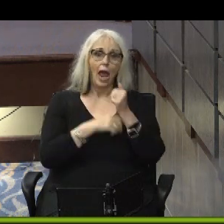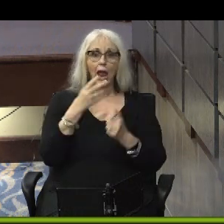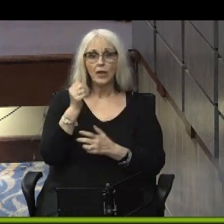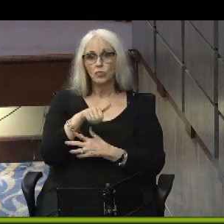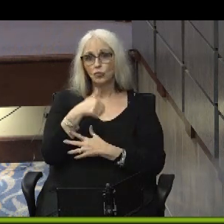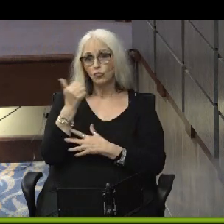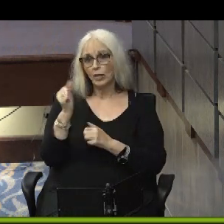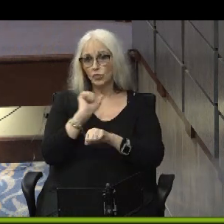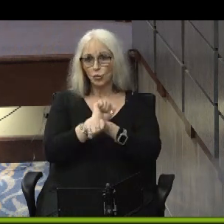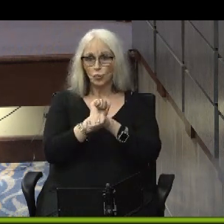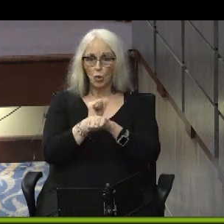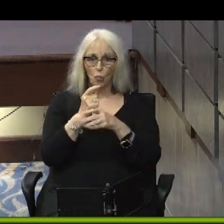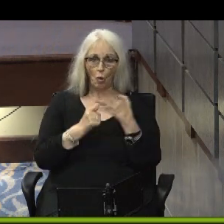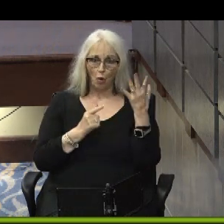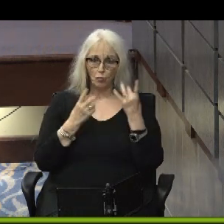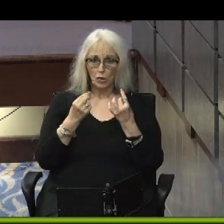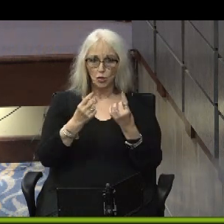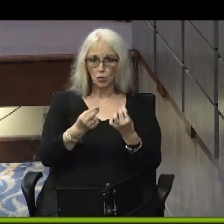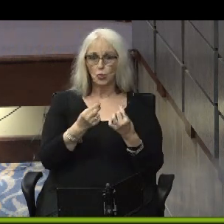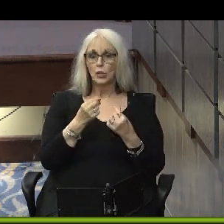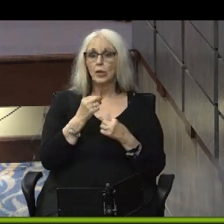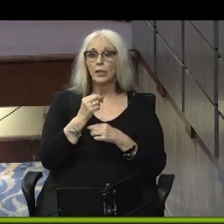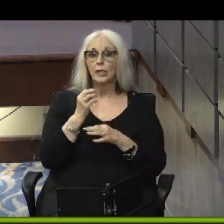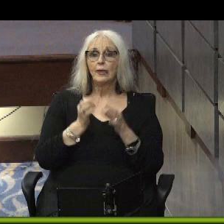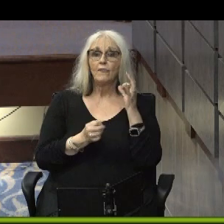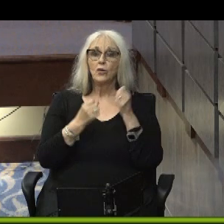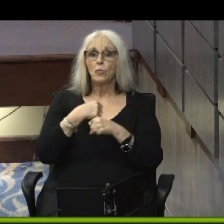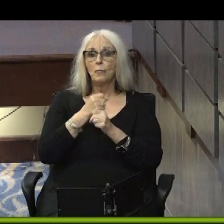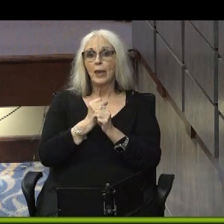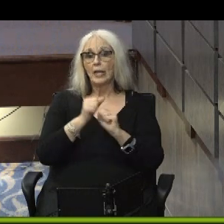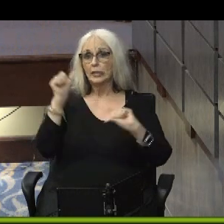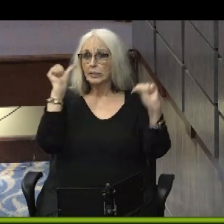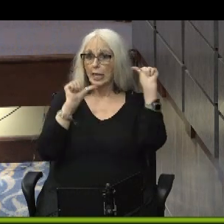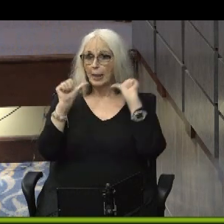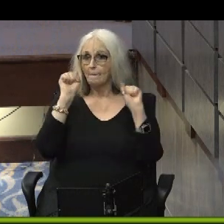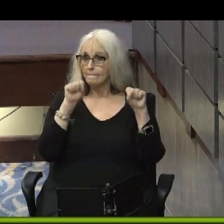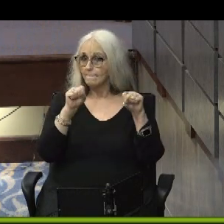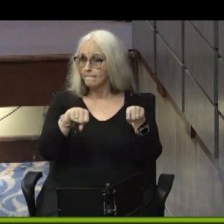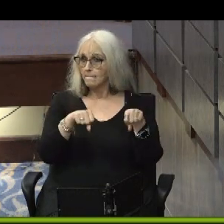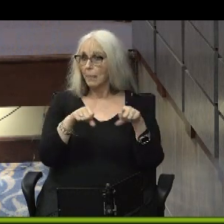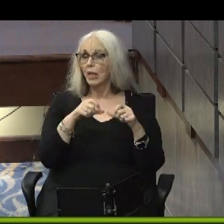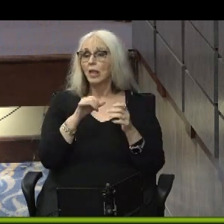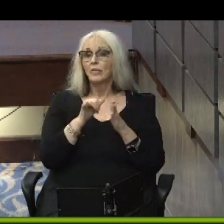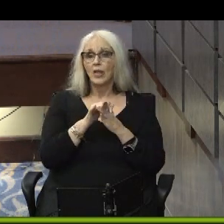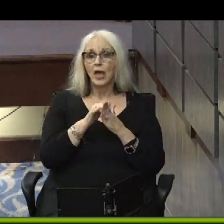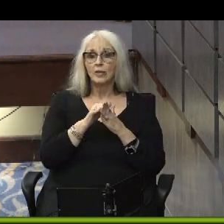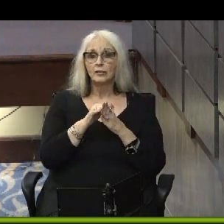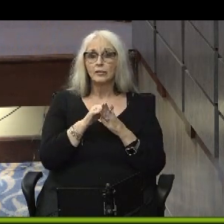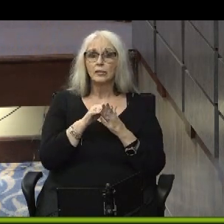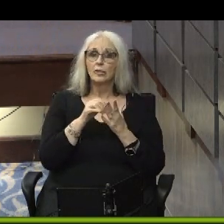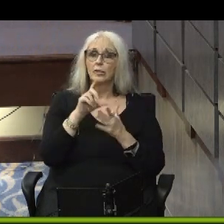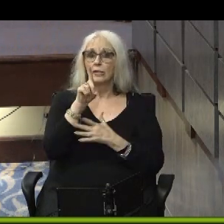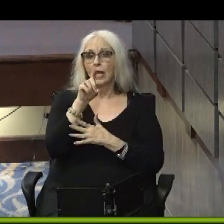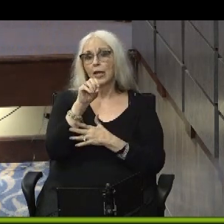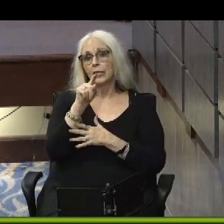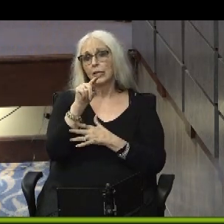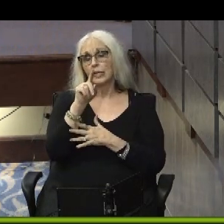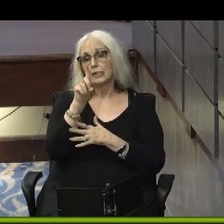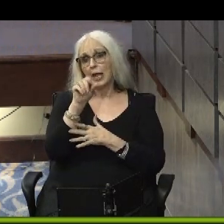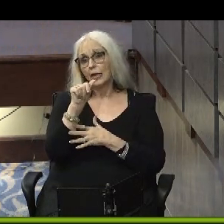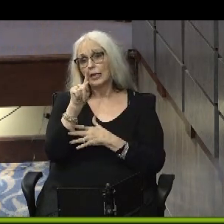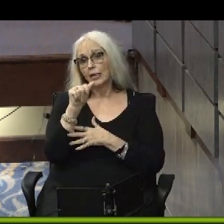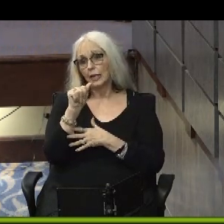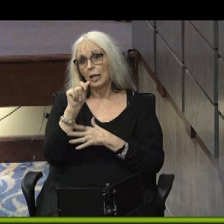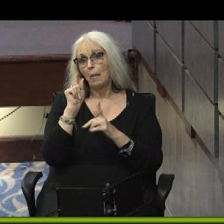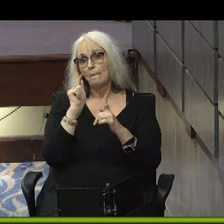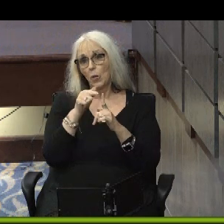So if you can make it as scientific as you like, but that really is the set of data points by which we measure the success